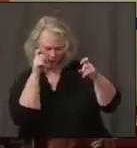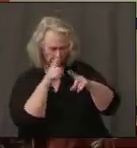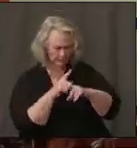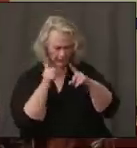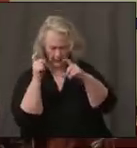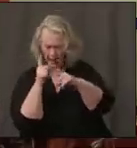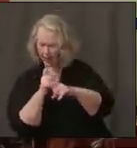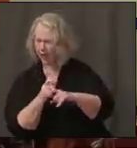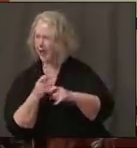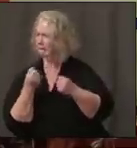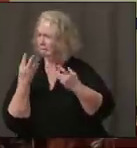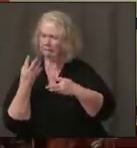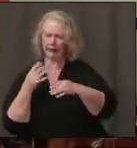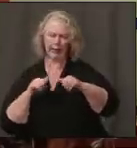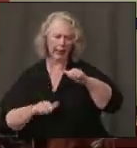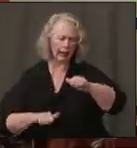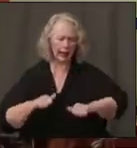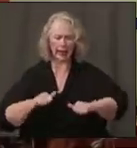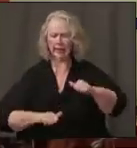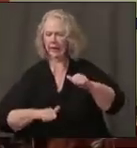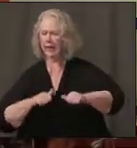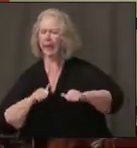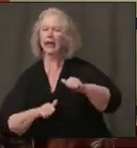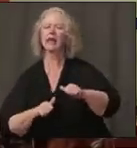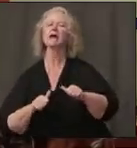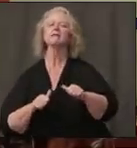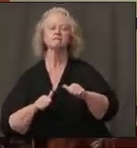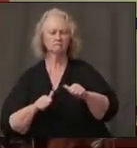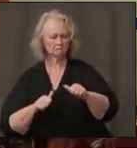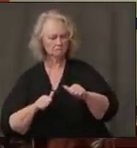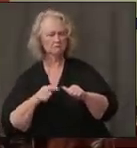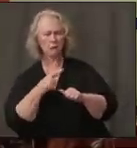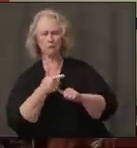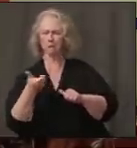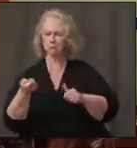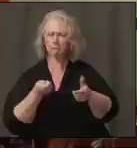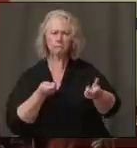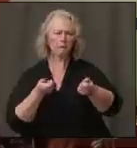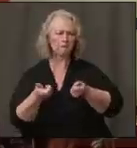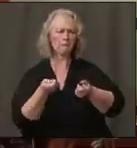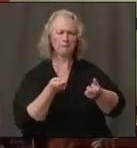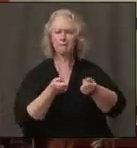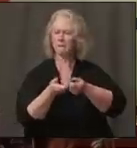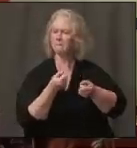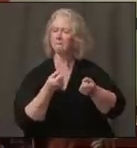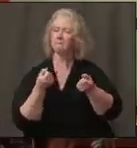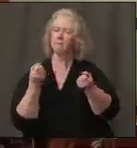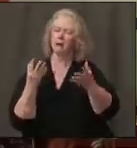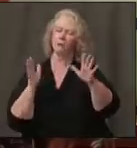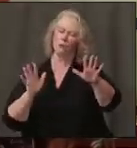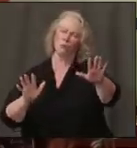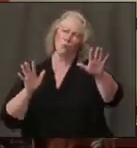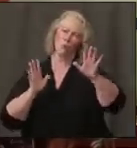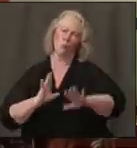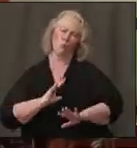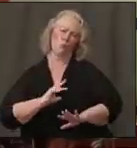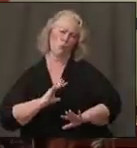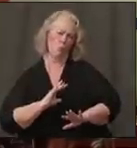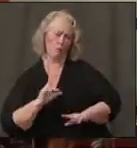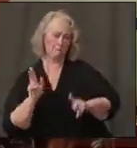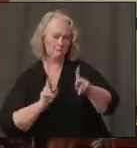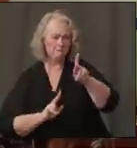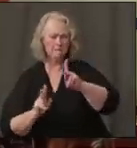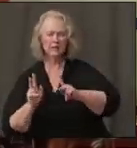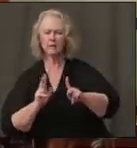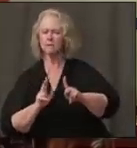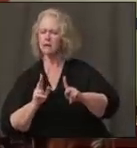great uncertainty. And you did bring in some of the most wonderful people who were really able